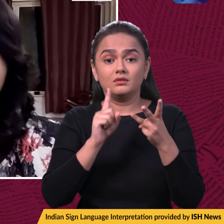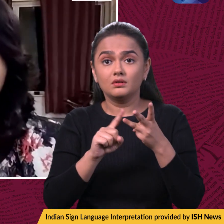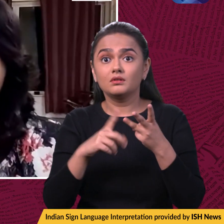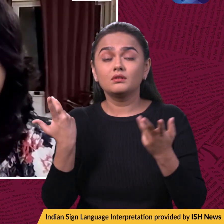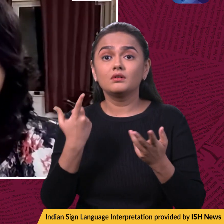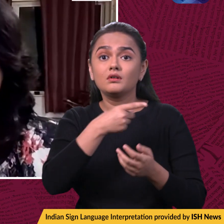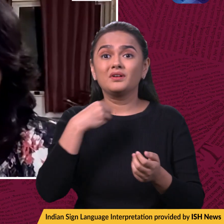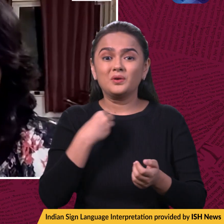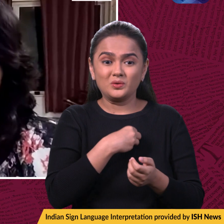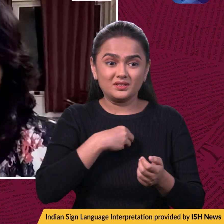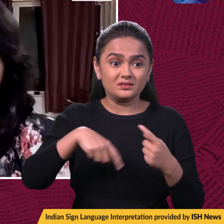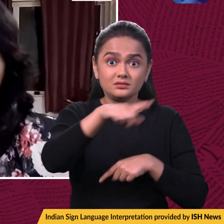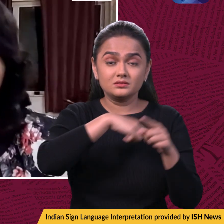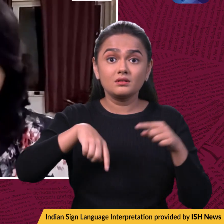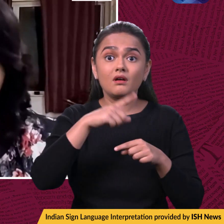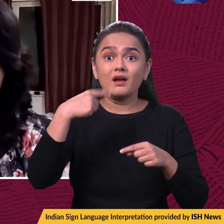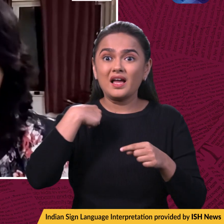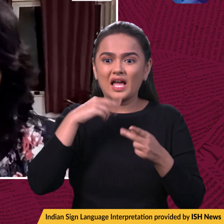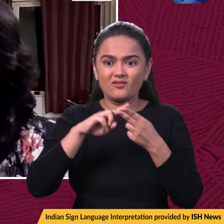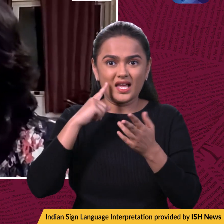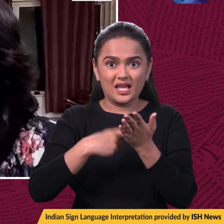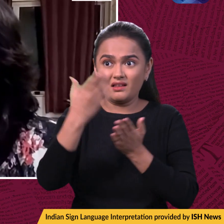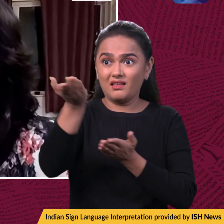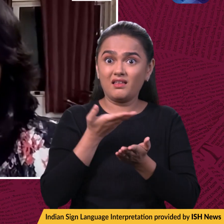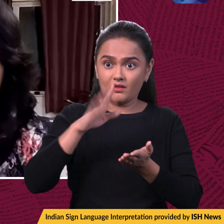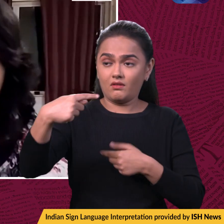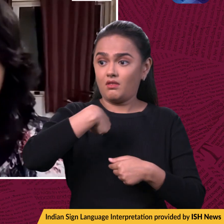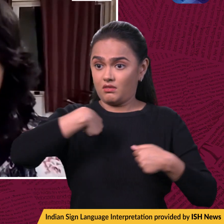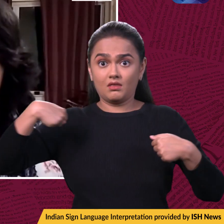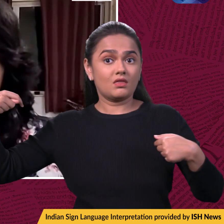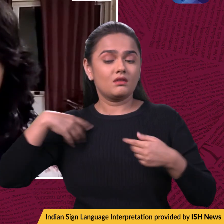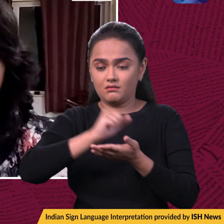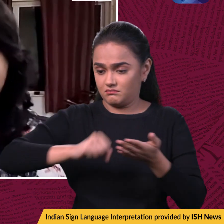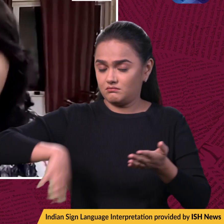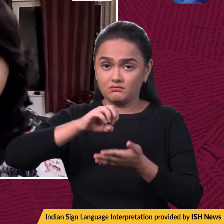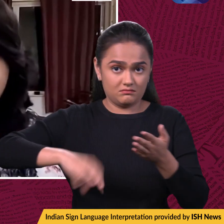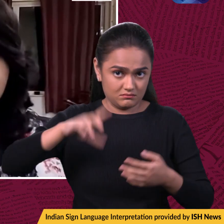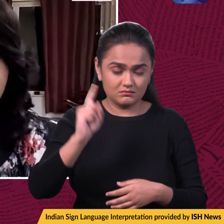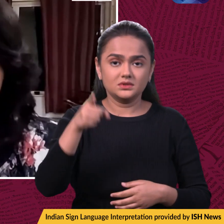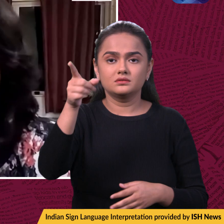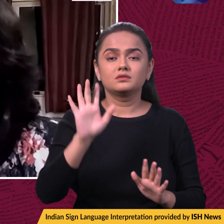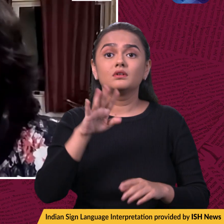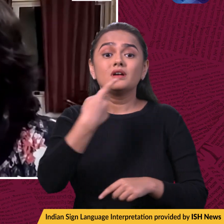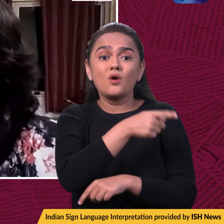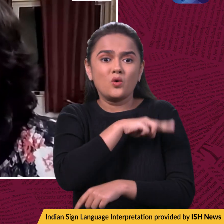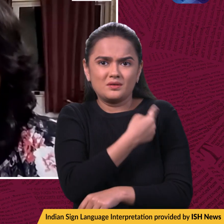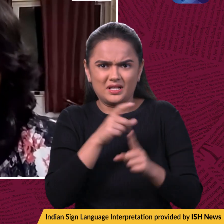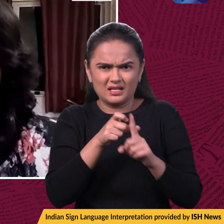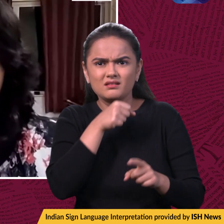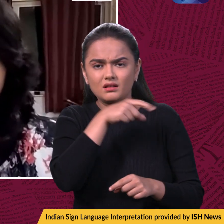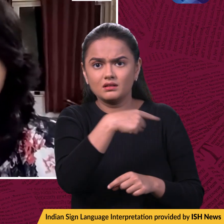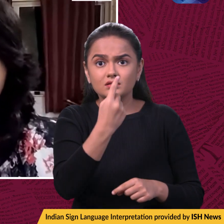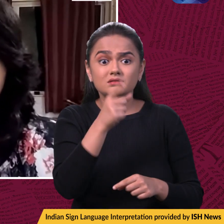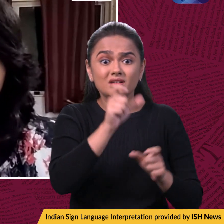registered against doctors, and this is something the doctors want as well. Meanwhile, Ram Manohar Lohia Hospital in Delhi has